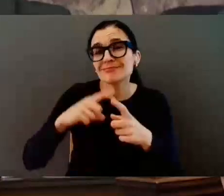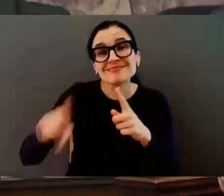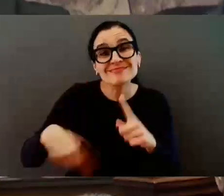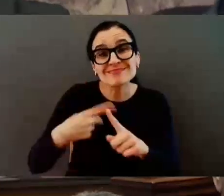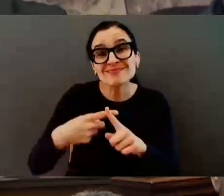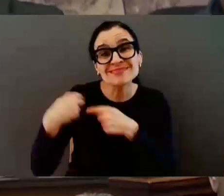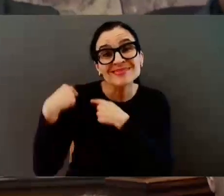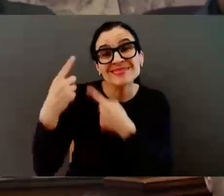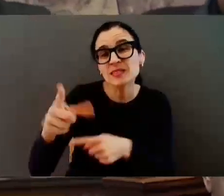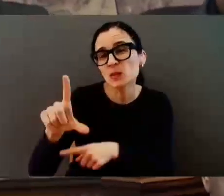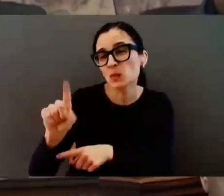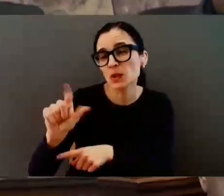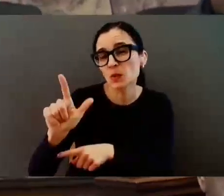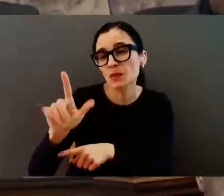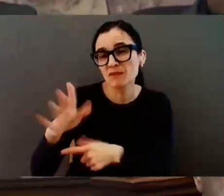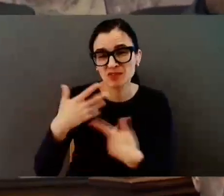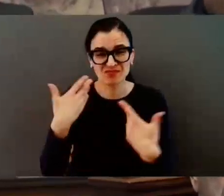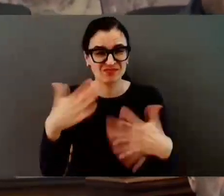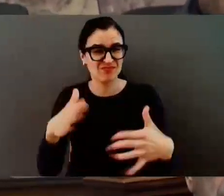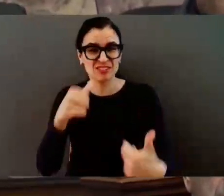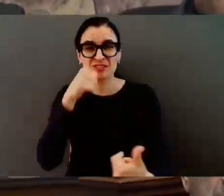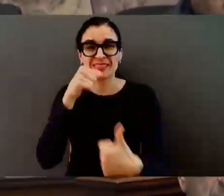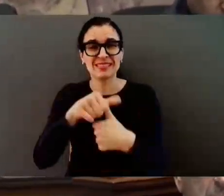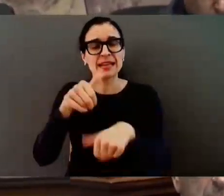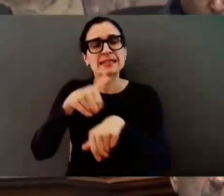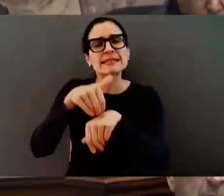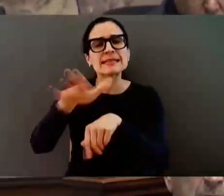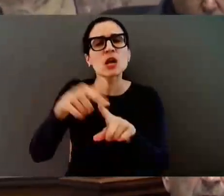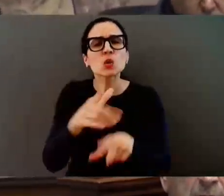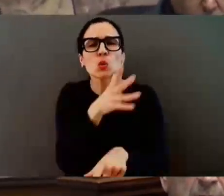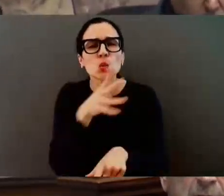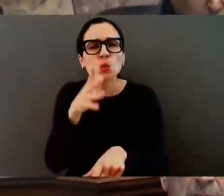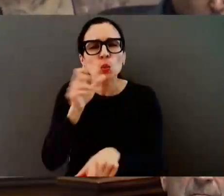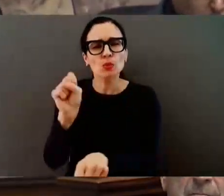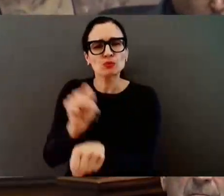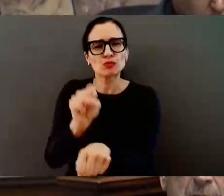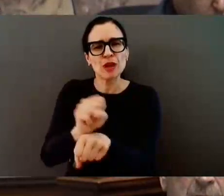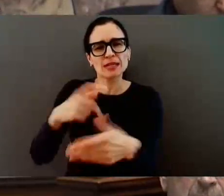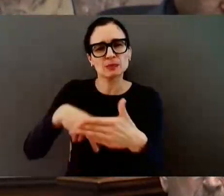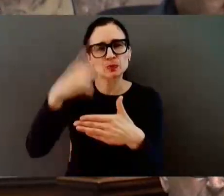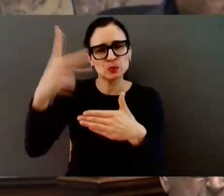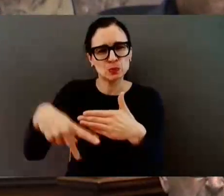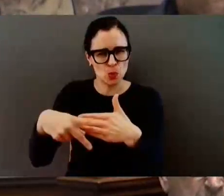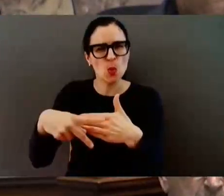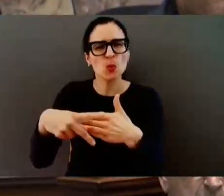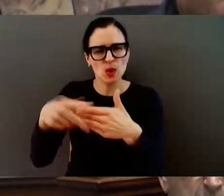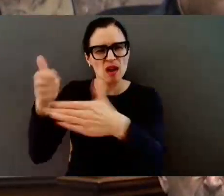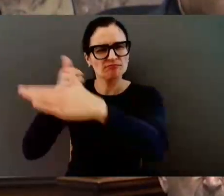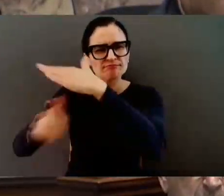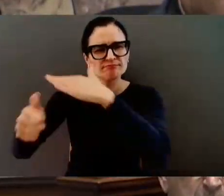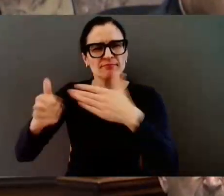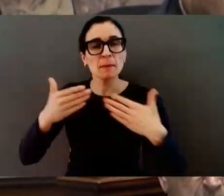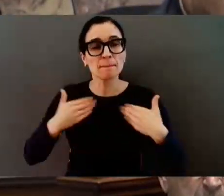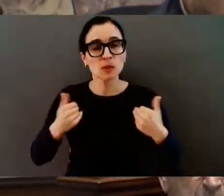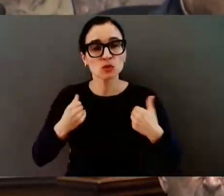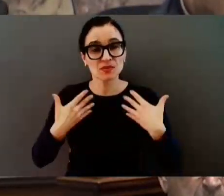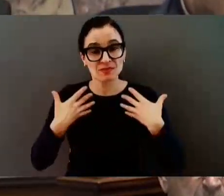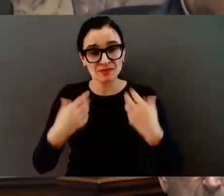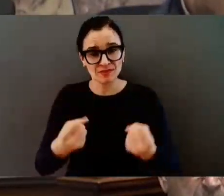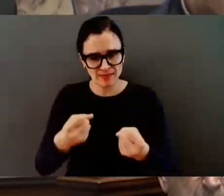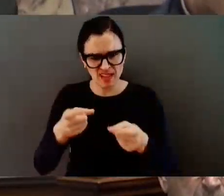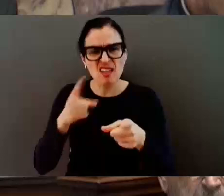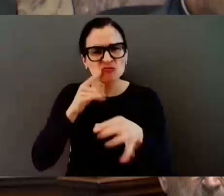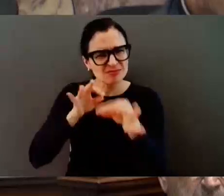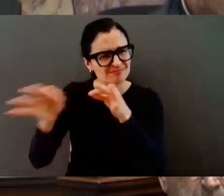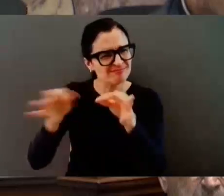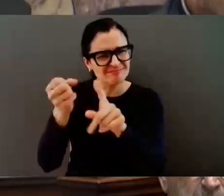Health detailing the scope of the problem. It said, quote, "Positions remain hard to recruit. One of the main barriers cited